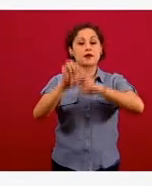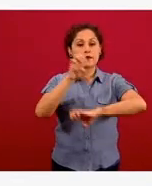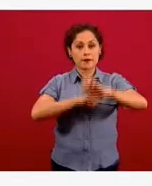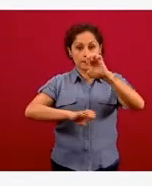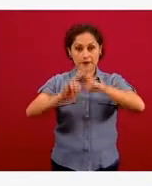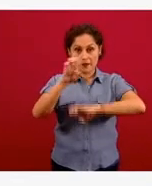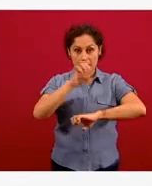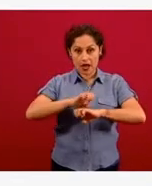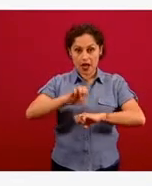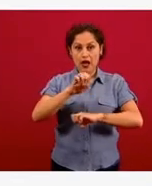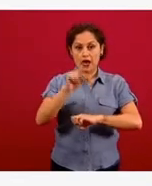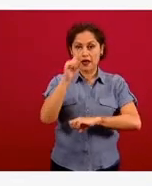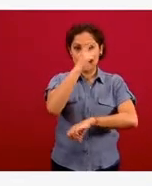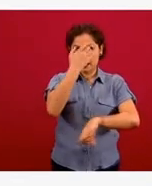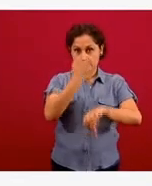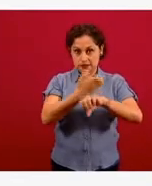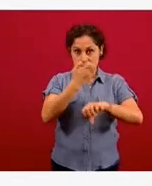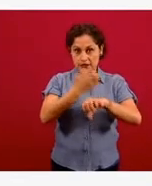We've also had